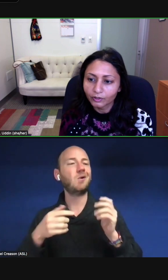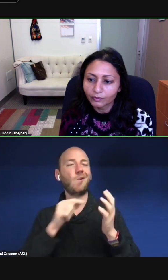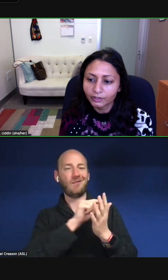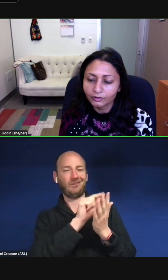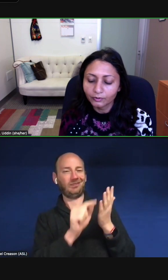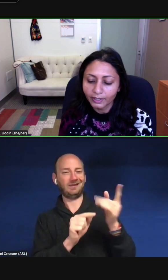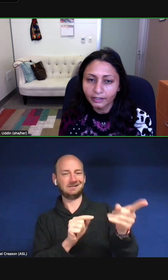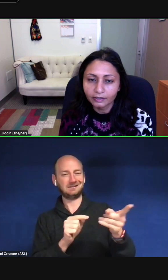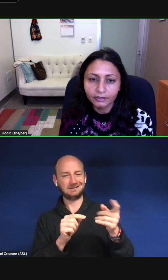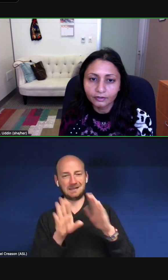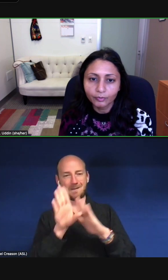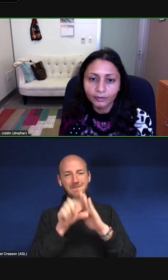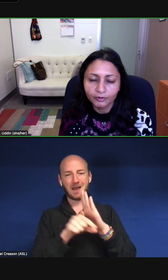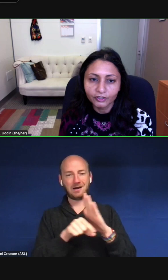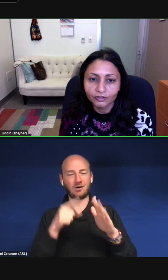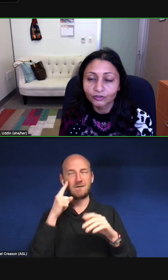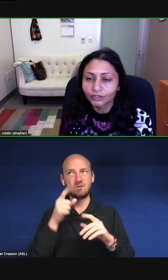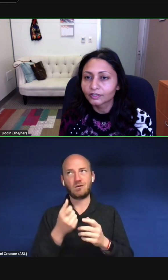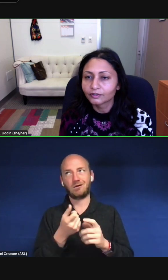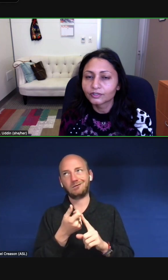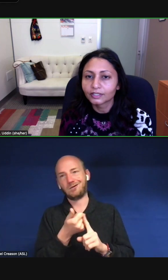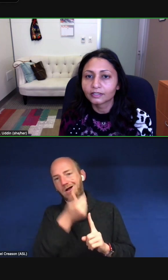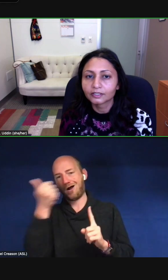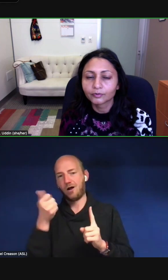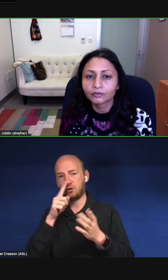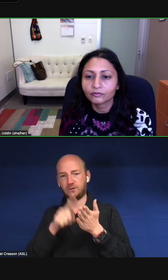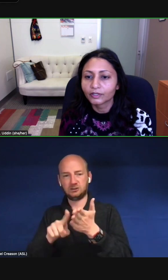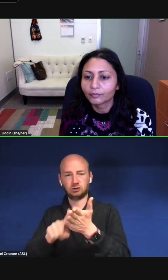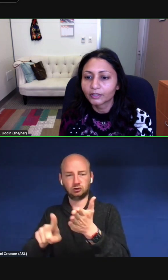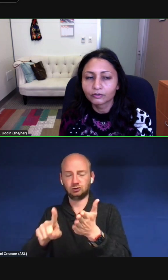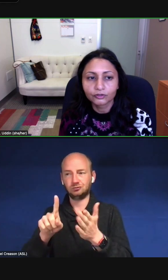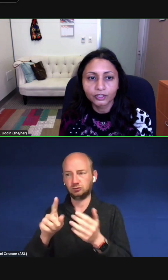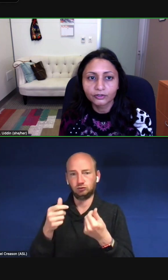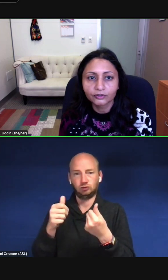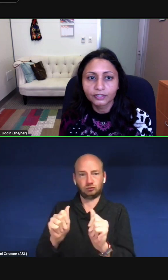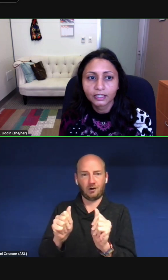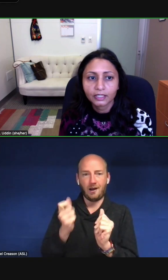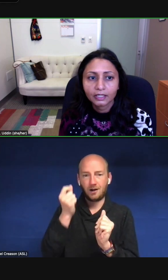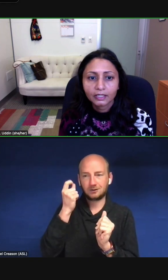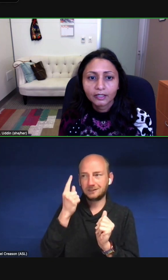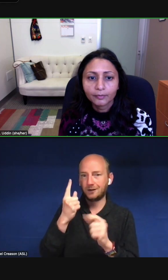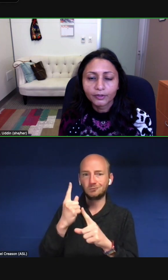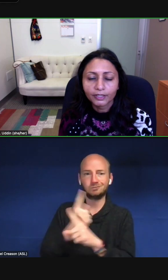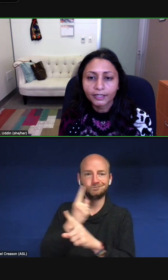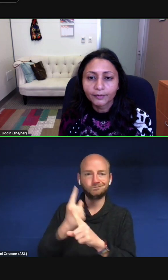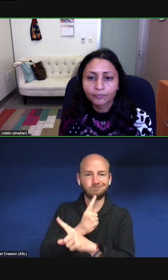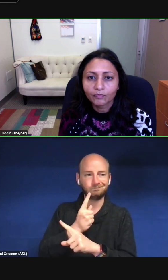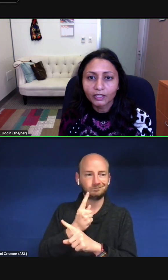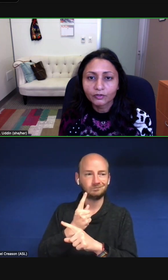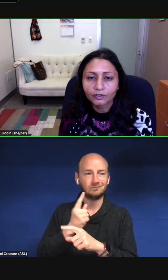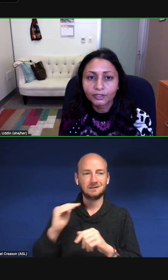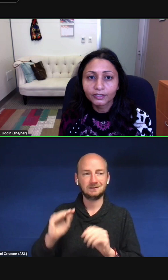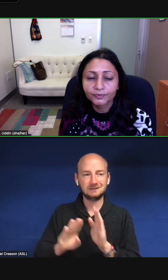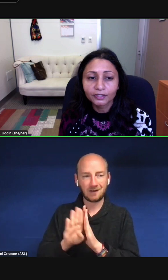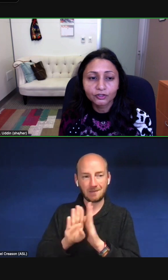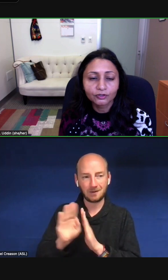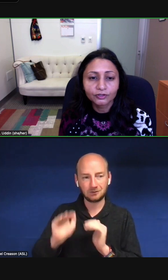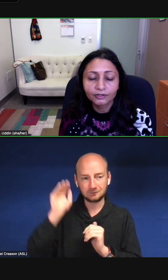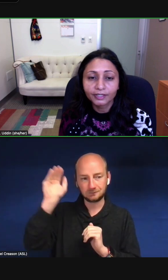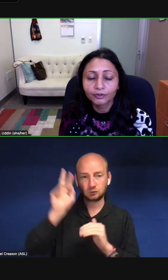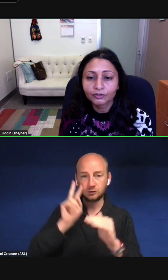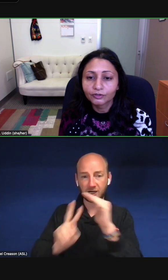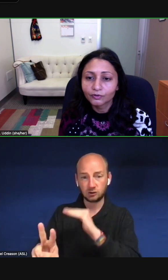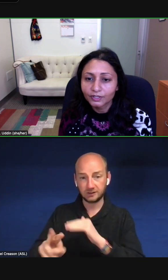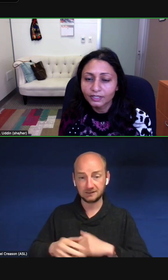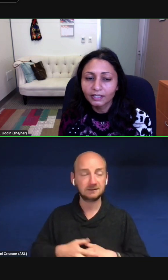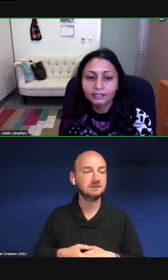lot of the work we do in clinical populations, just understanding typical developmental trajectories. But as one might expect, children